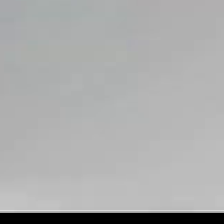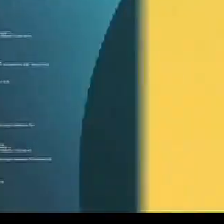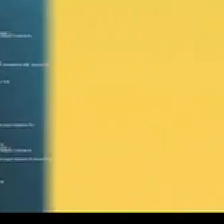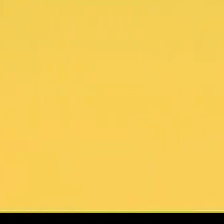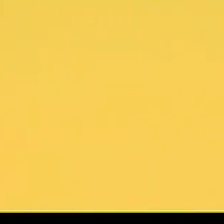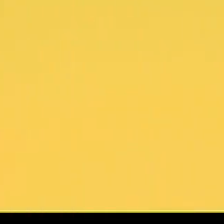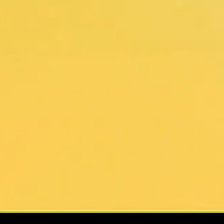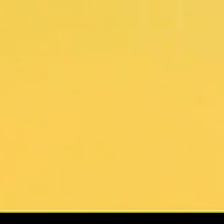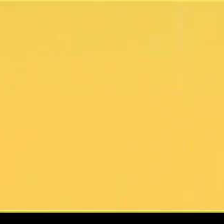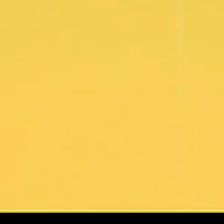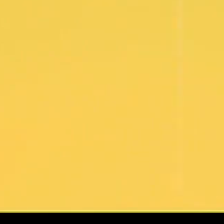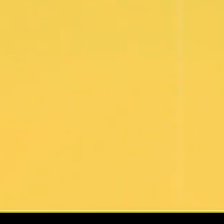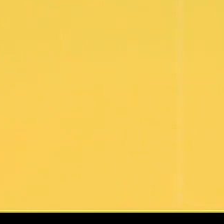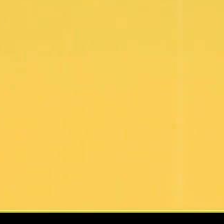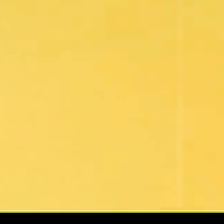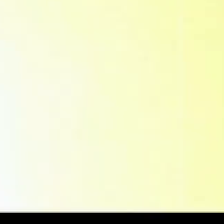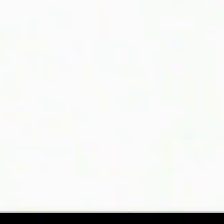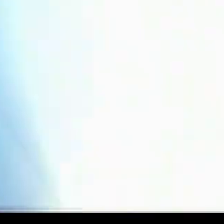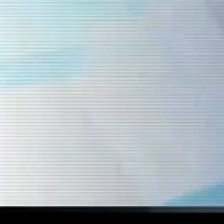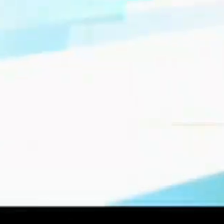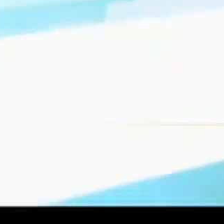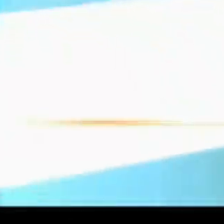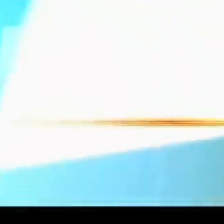Now in HD.